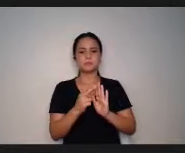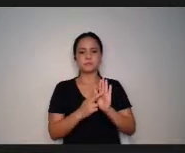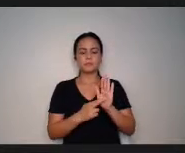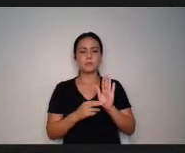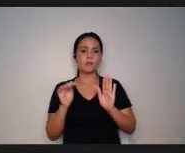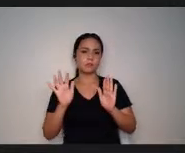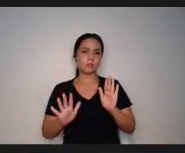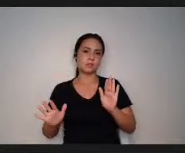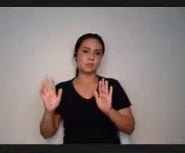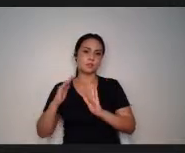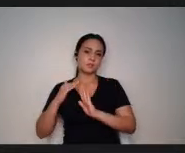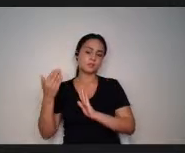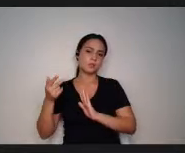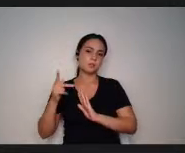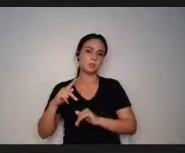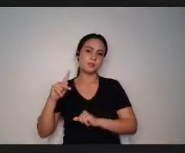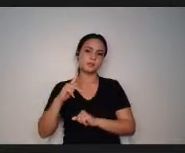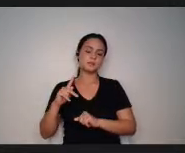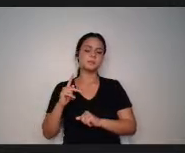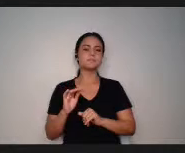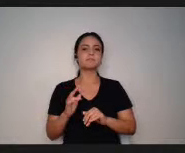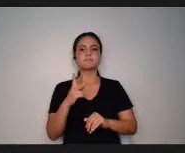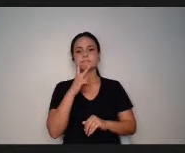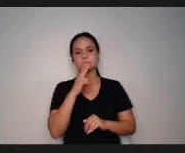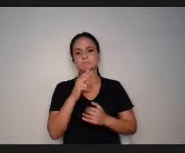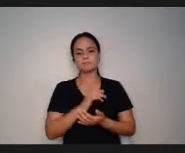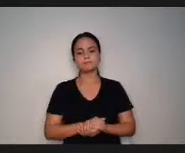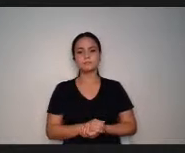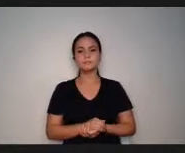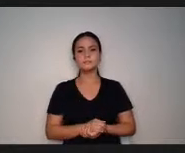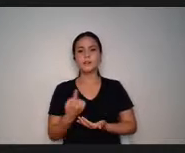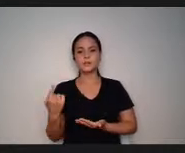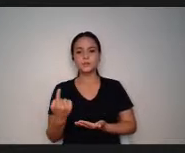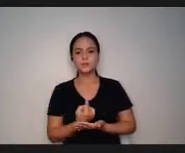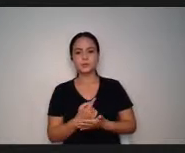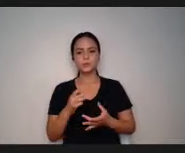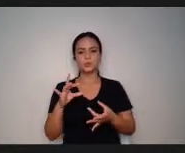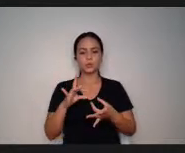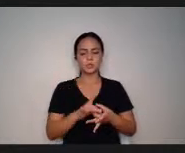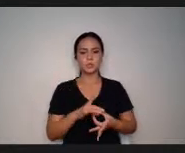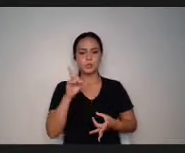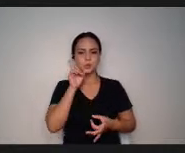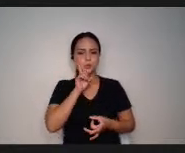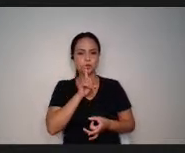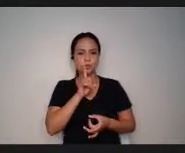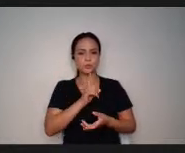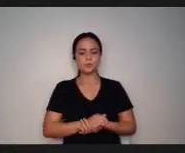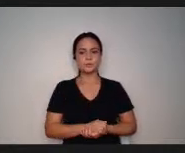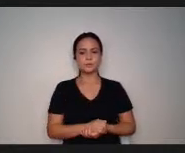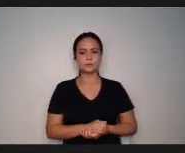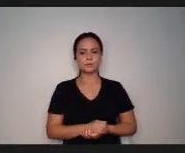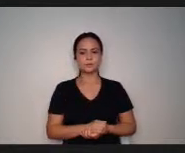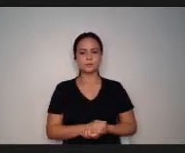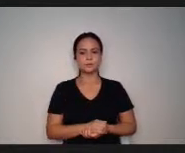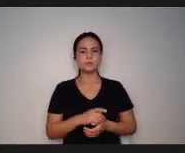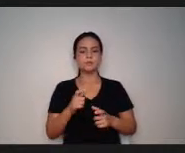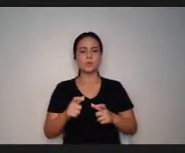think coming out of that US context where we lack national